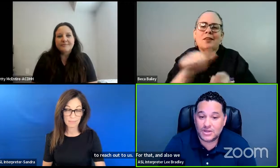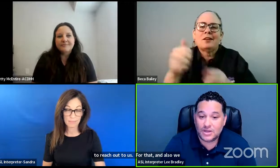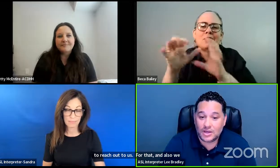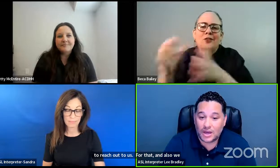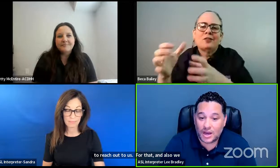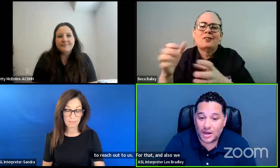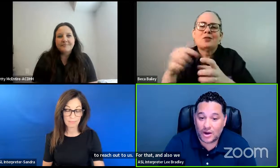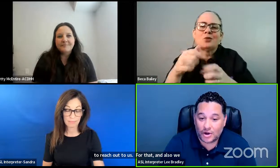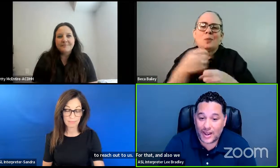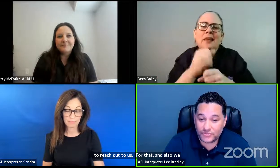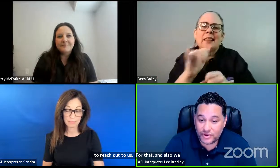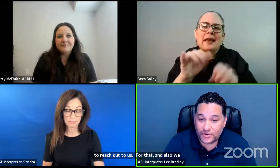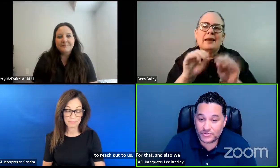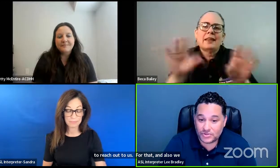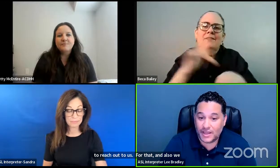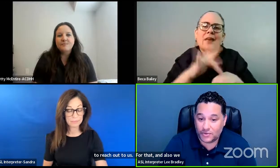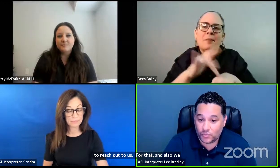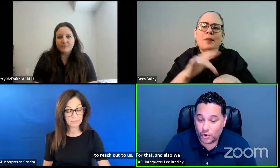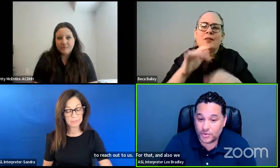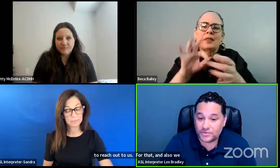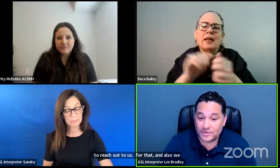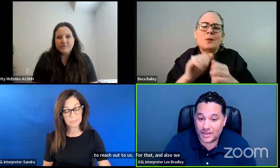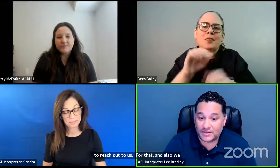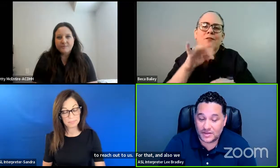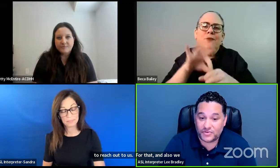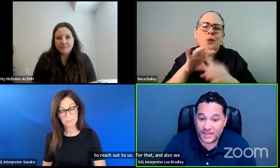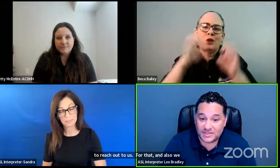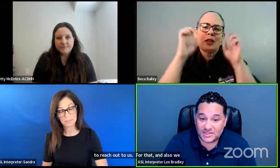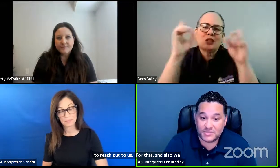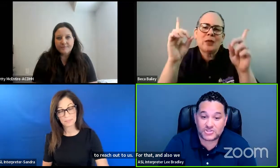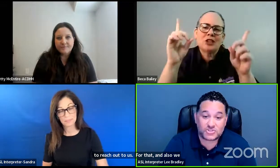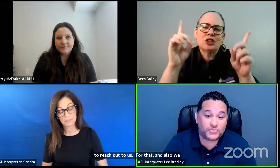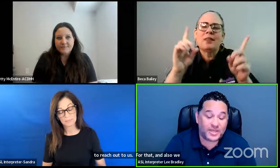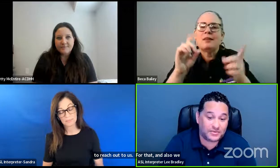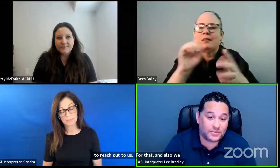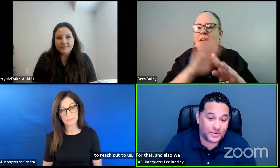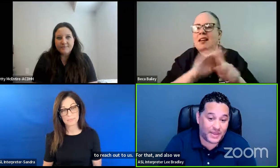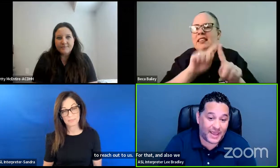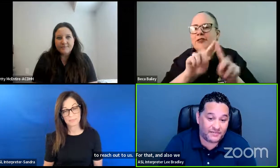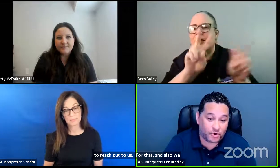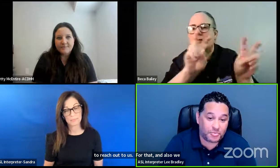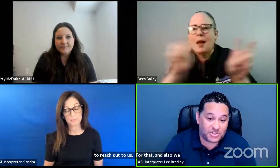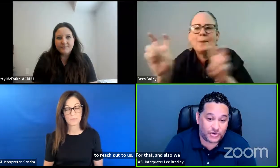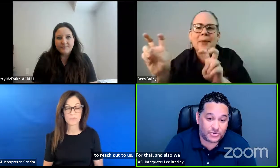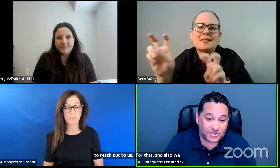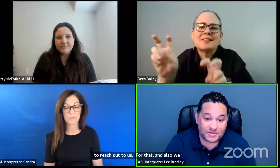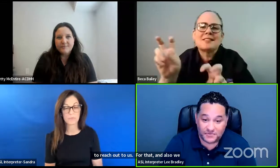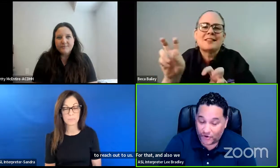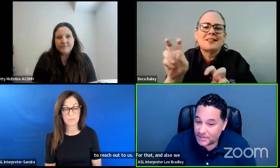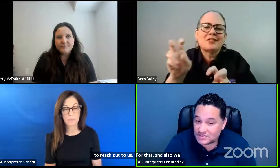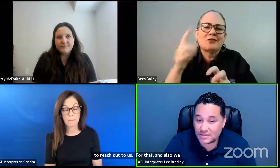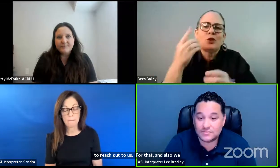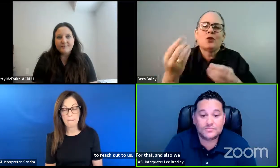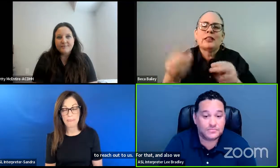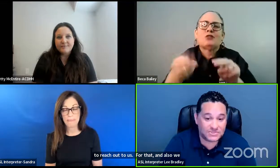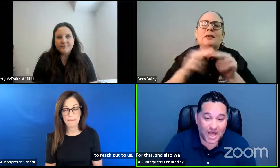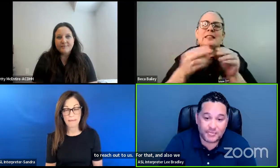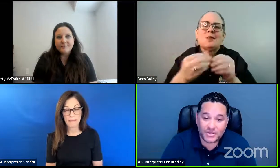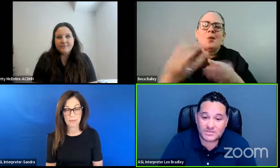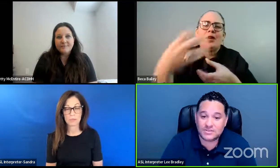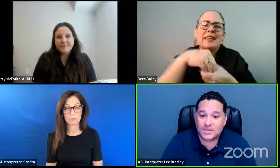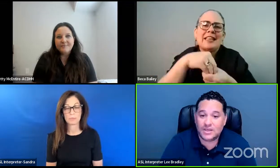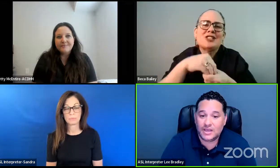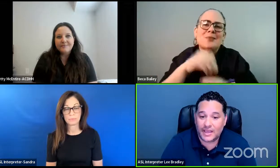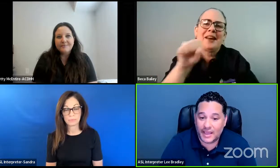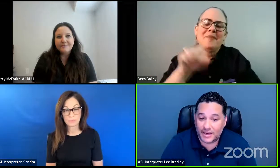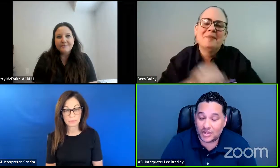materials are out there, and work with different entities to make sure that we have voter materials on various